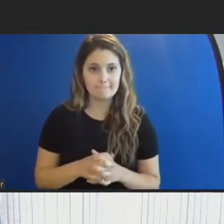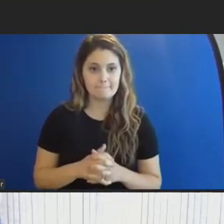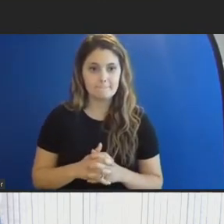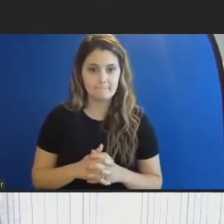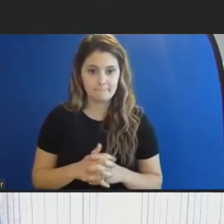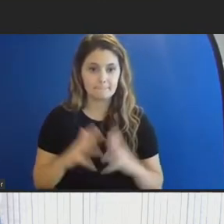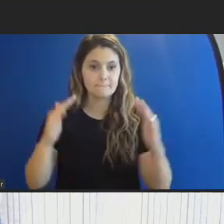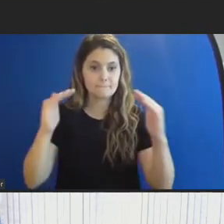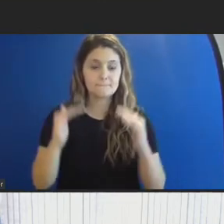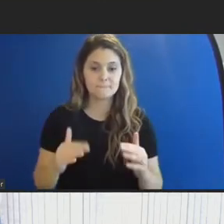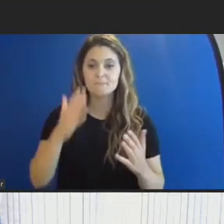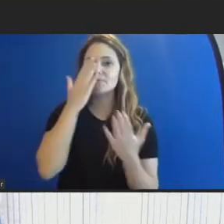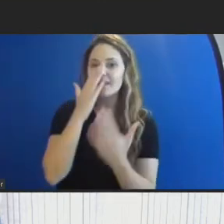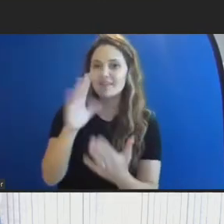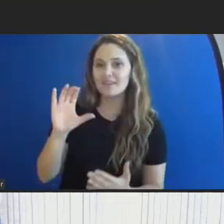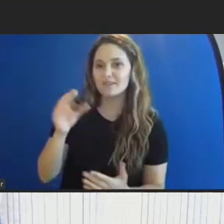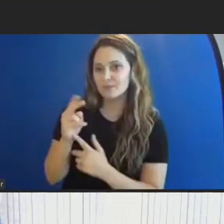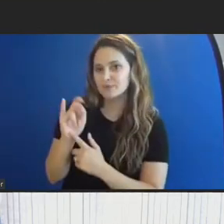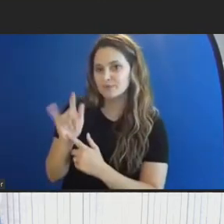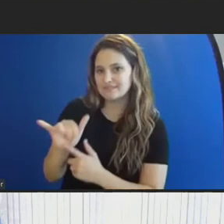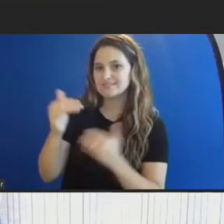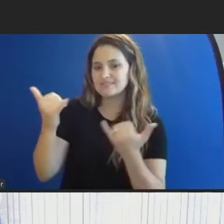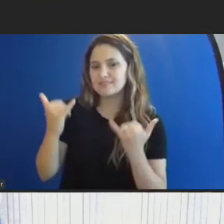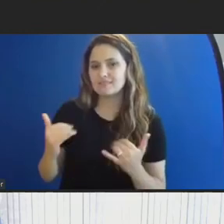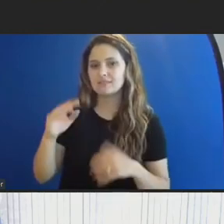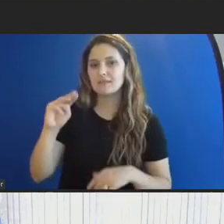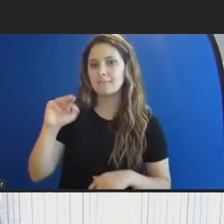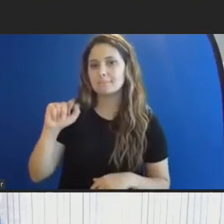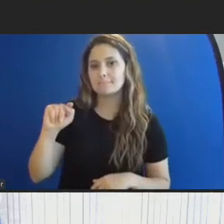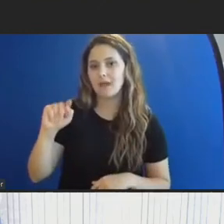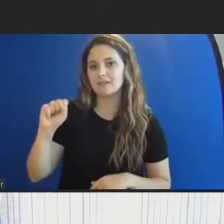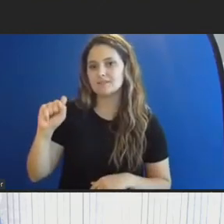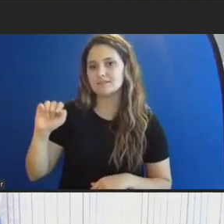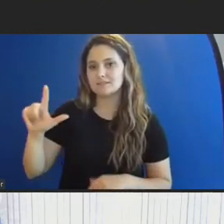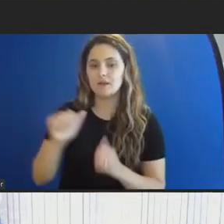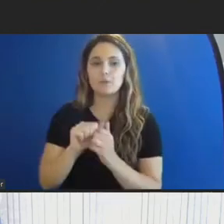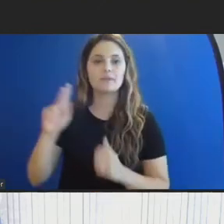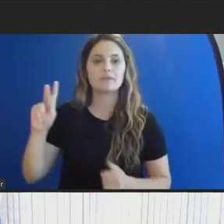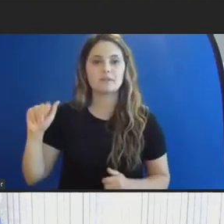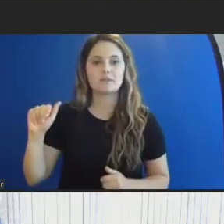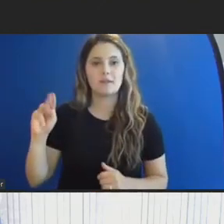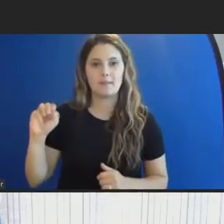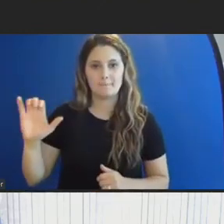Okay. Thank you, Christy. Now we have Matt Stell with KMAC News.